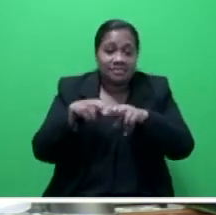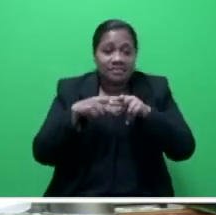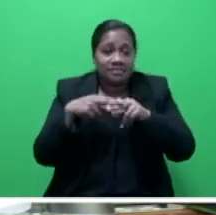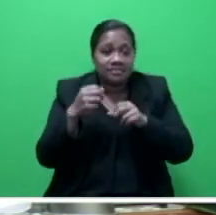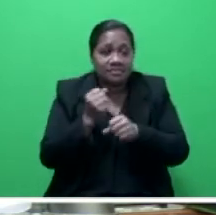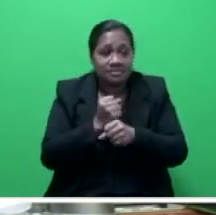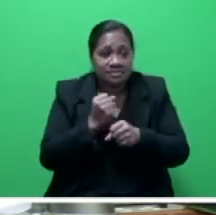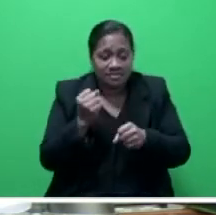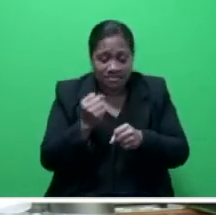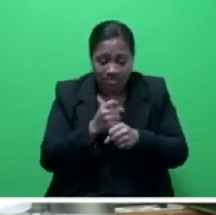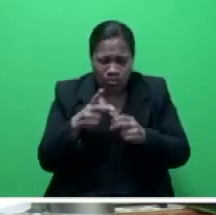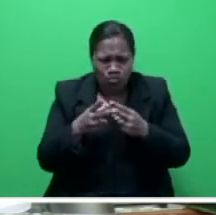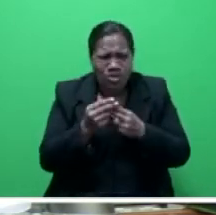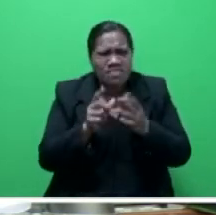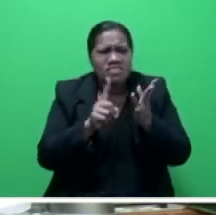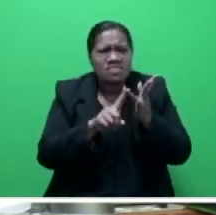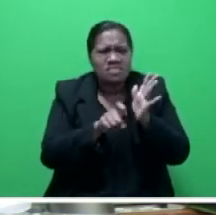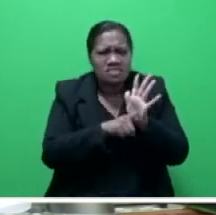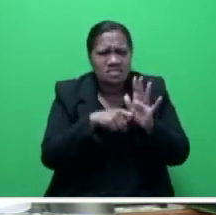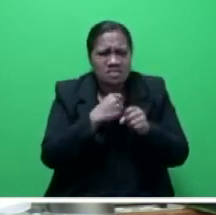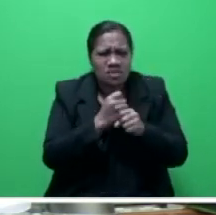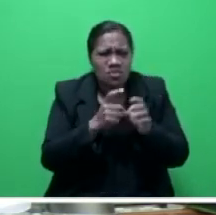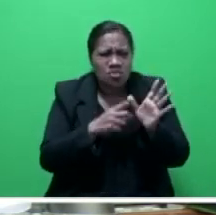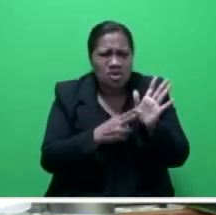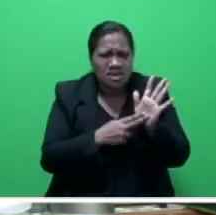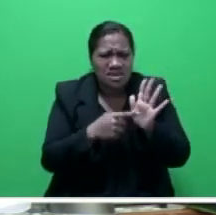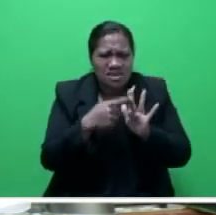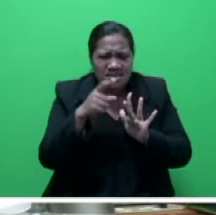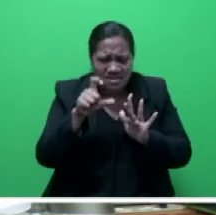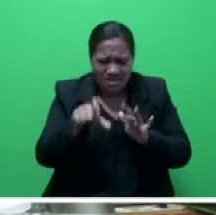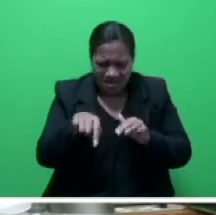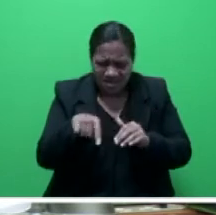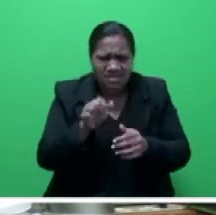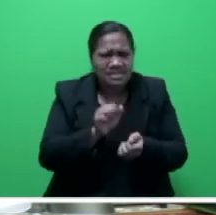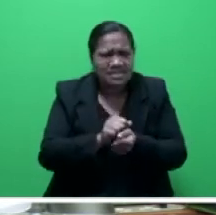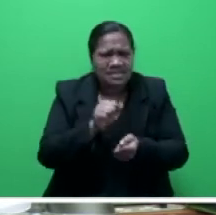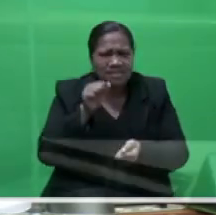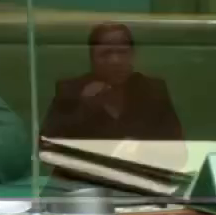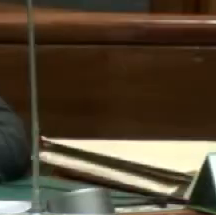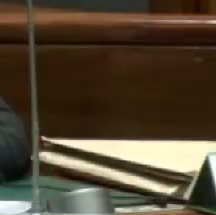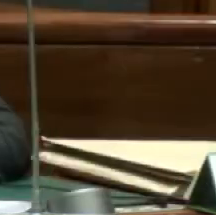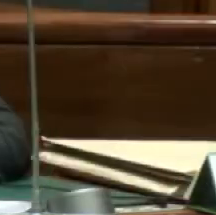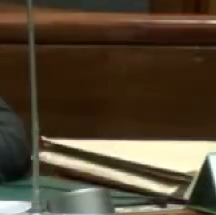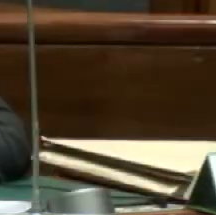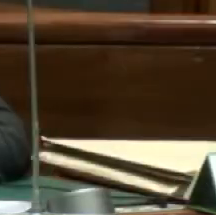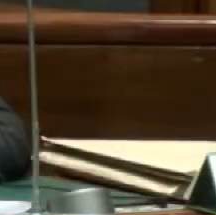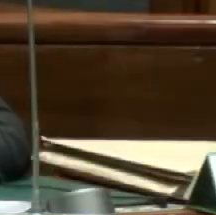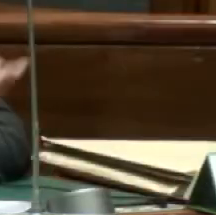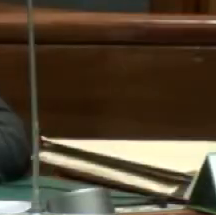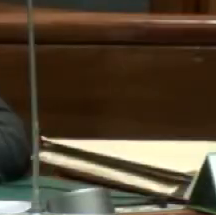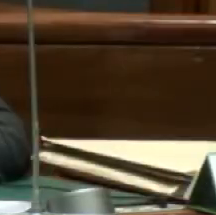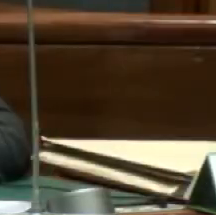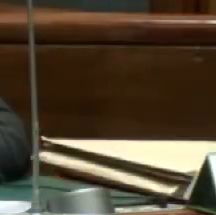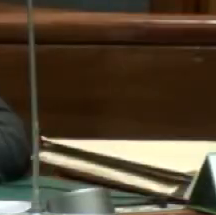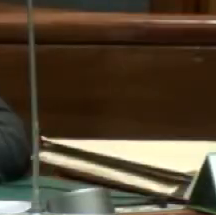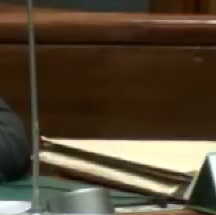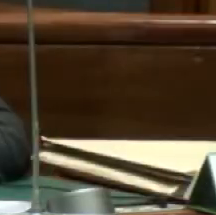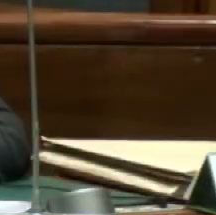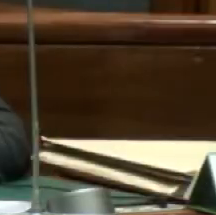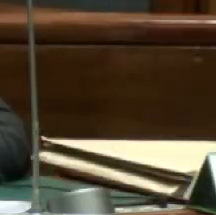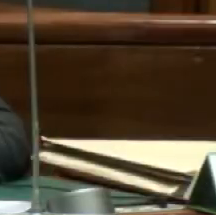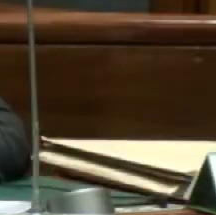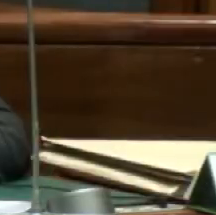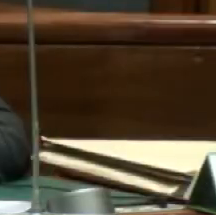with organic stamp, organic certification, and we are now also partnering with Honourable Khoya in this particular